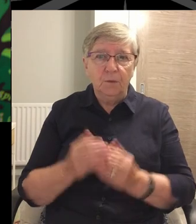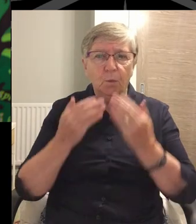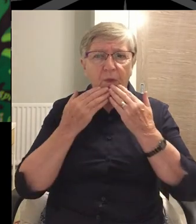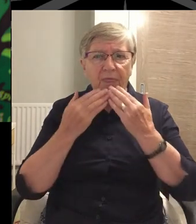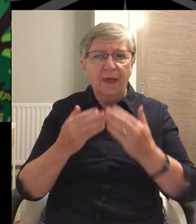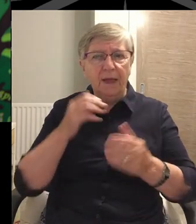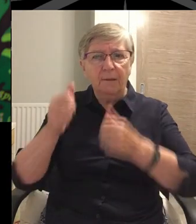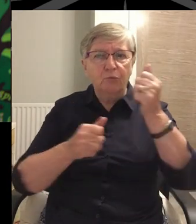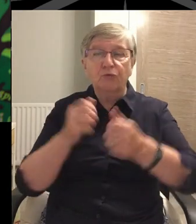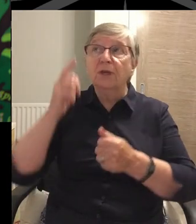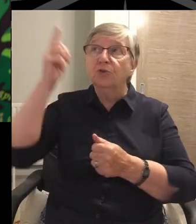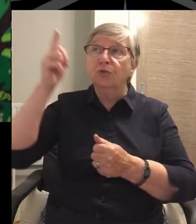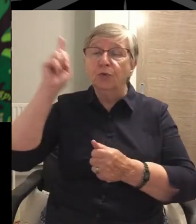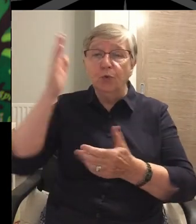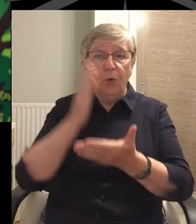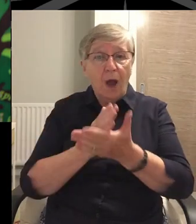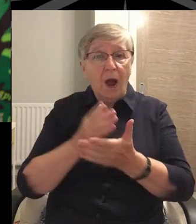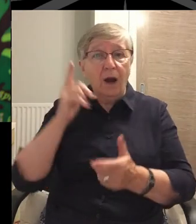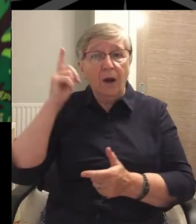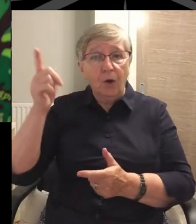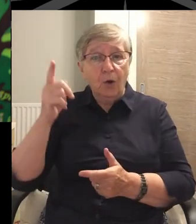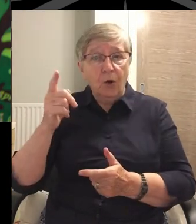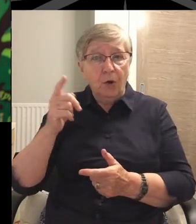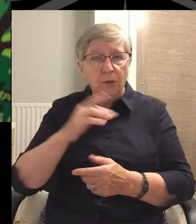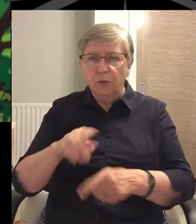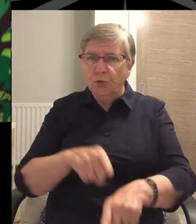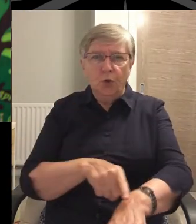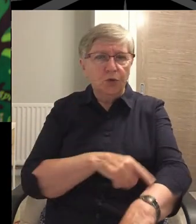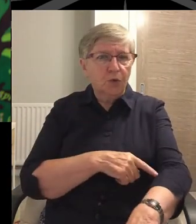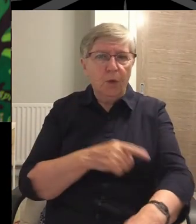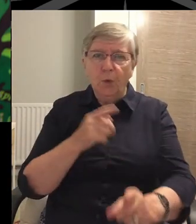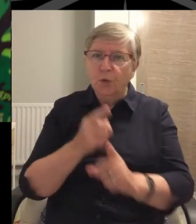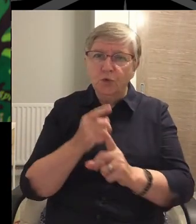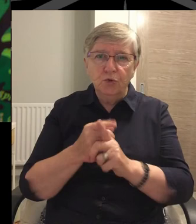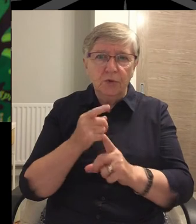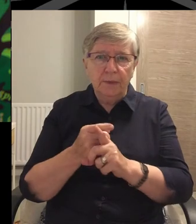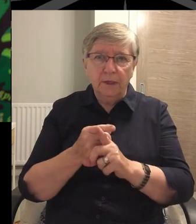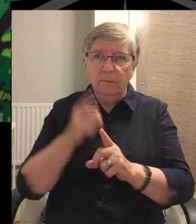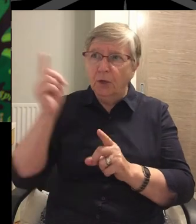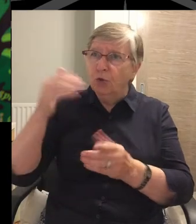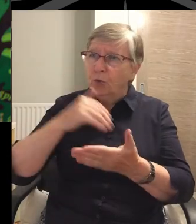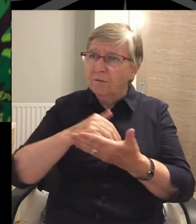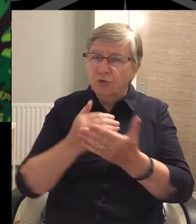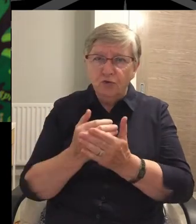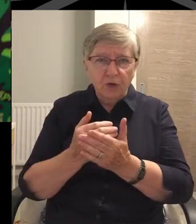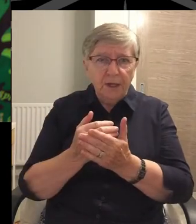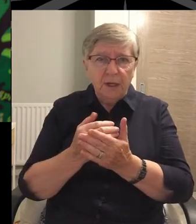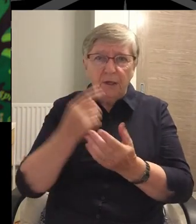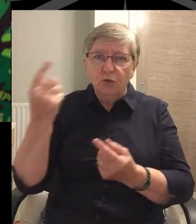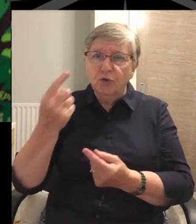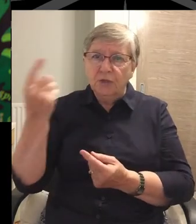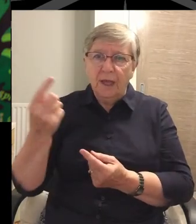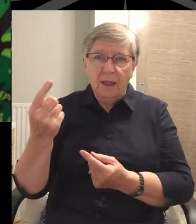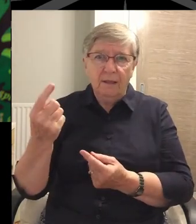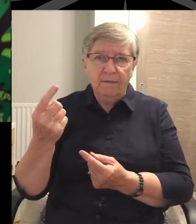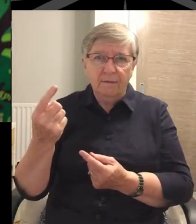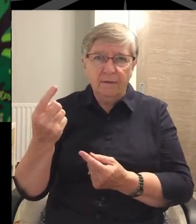And we thank and praise you that you're a God who's not been slow to speak, but who has shared and made yourself known.